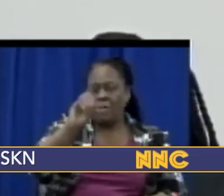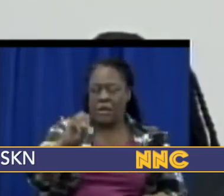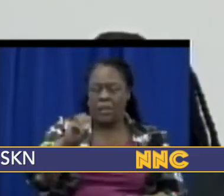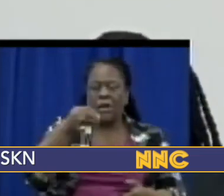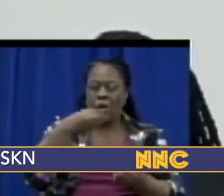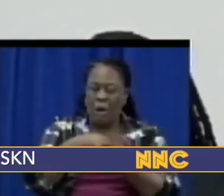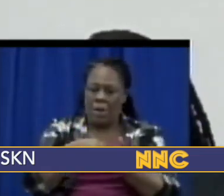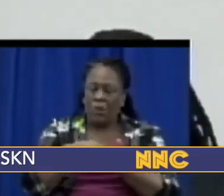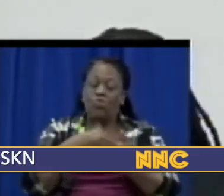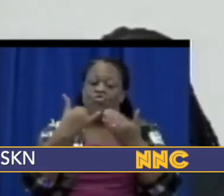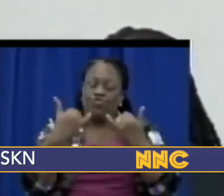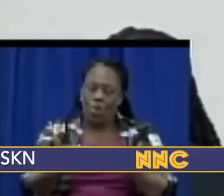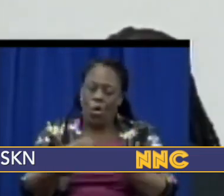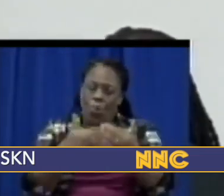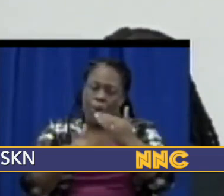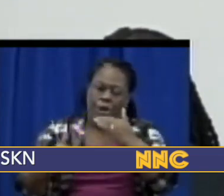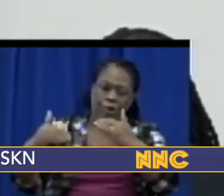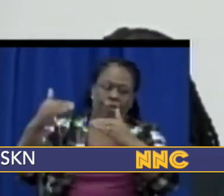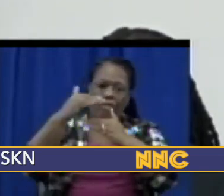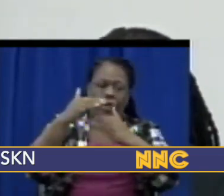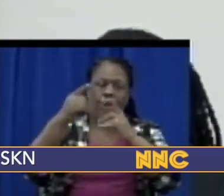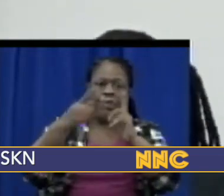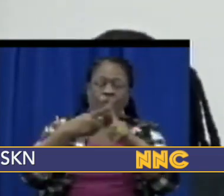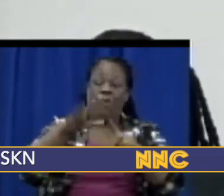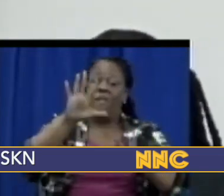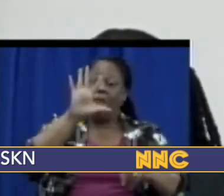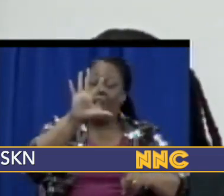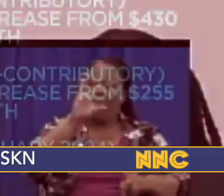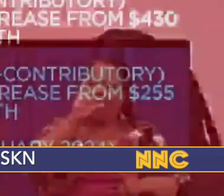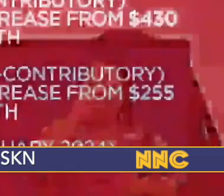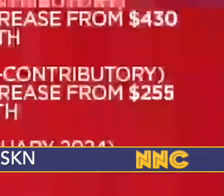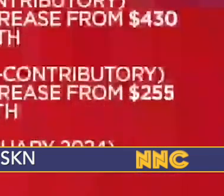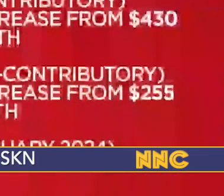will now increase to $500.